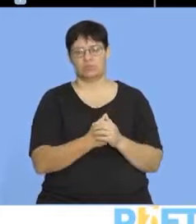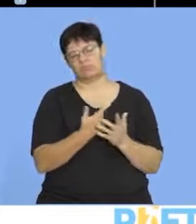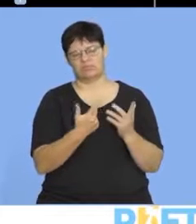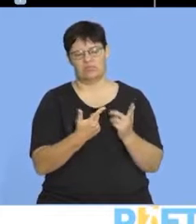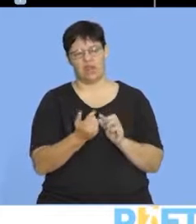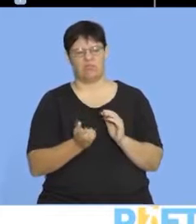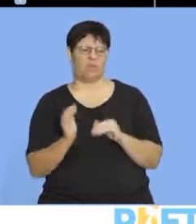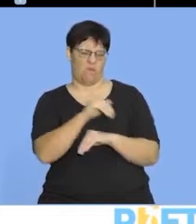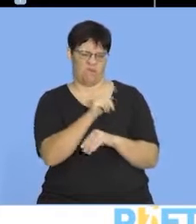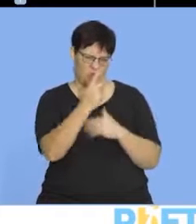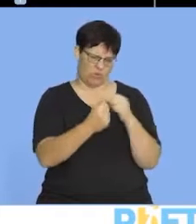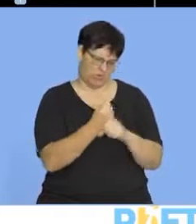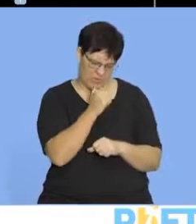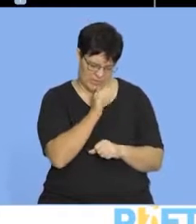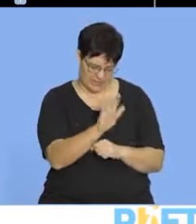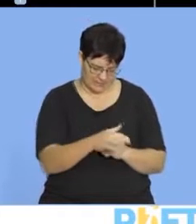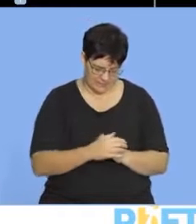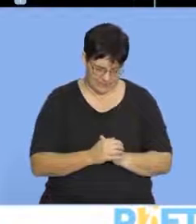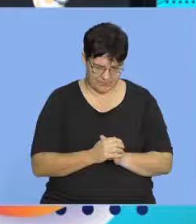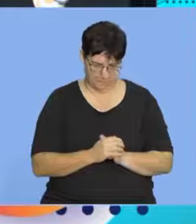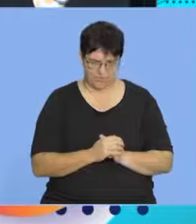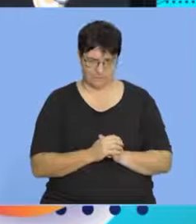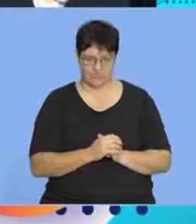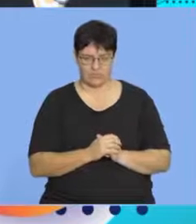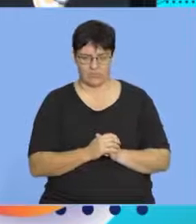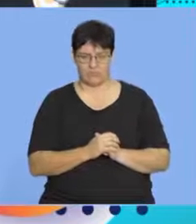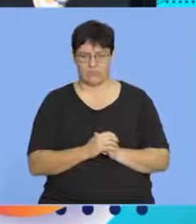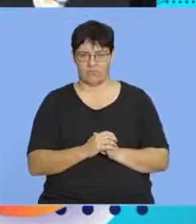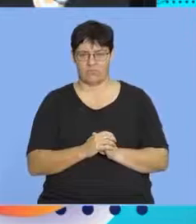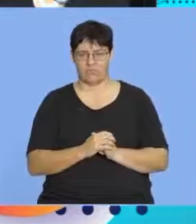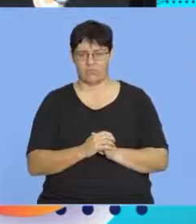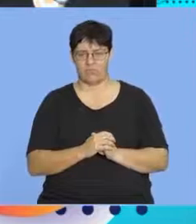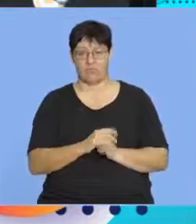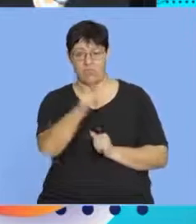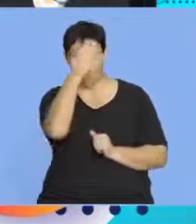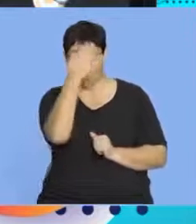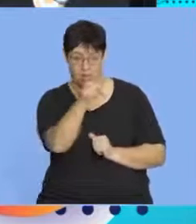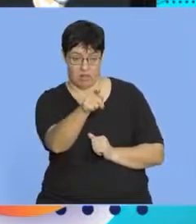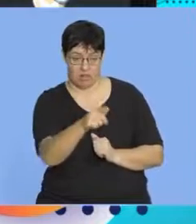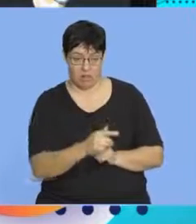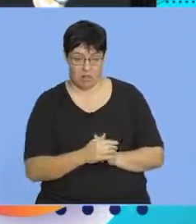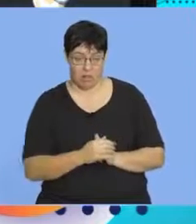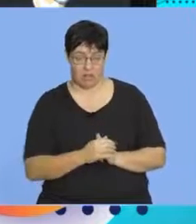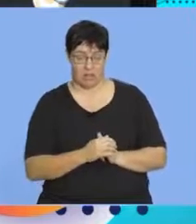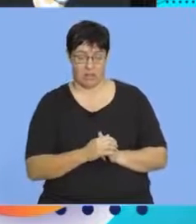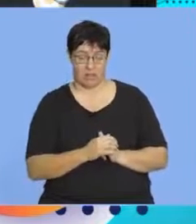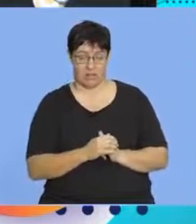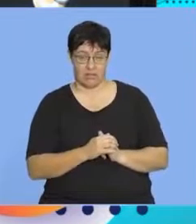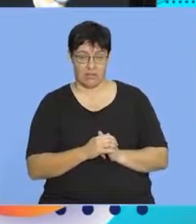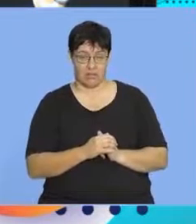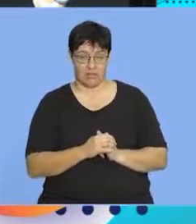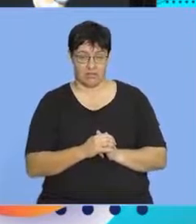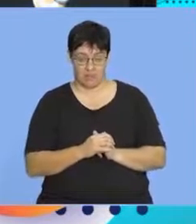okay, it's just over a year, it doesn't matter. But we know that around